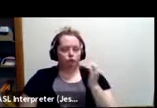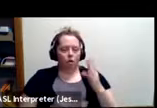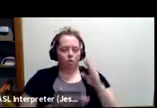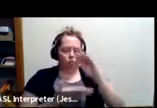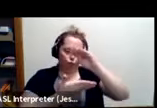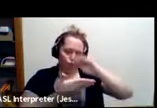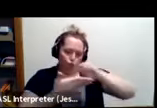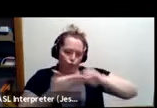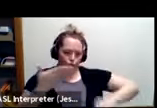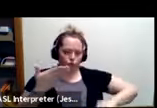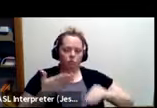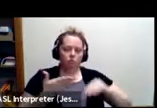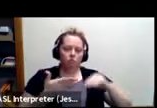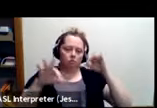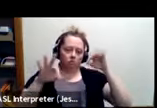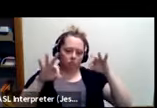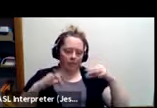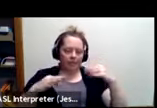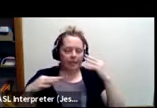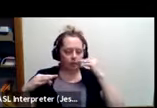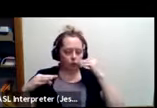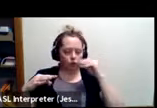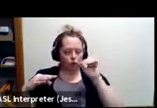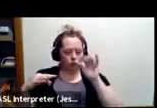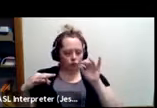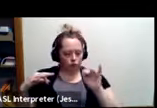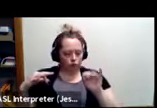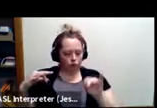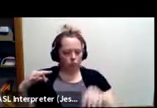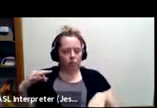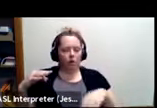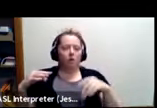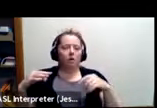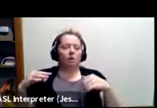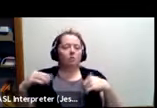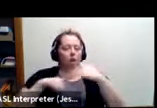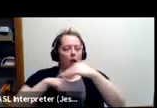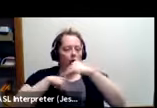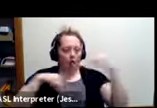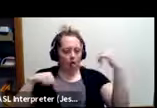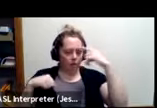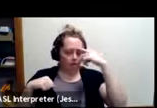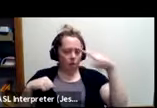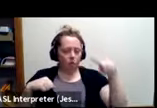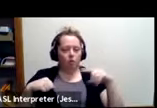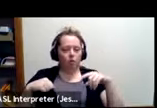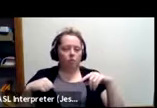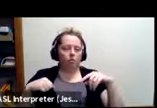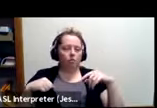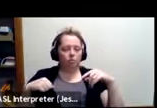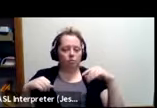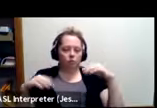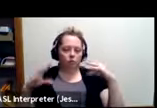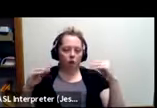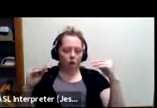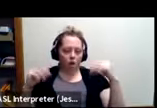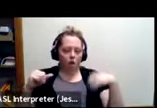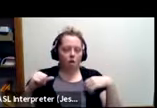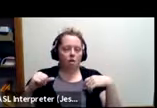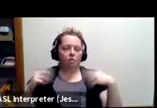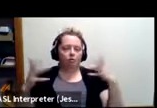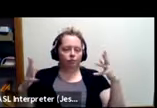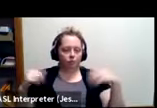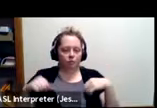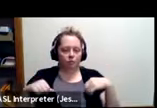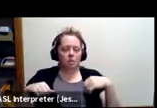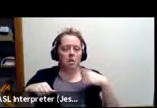phone interview, it goes great, they call you in for the second interview. When you come to the second interview, the people in the interview